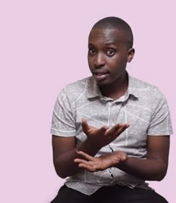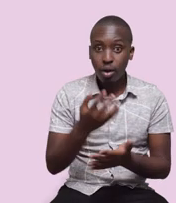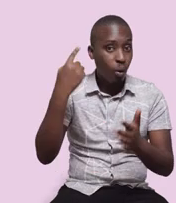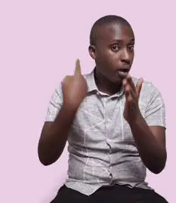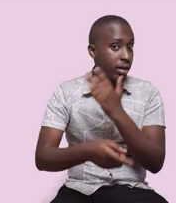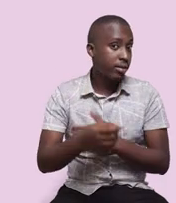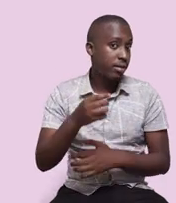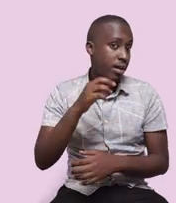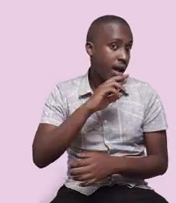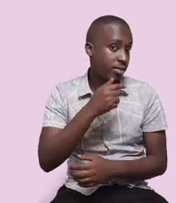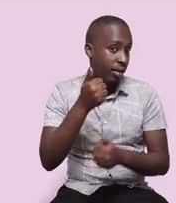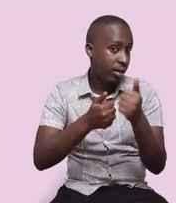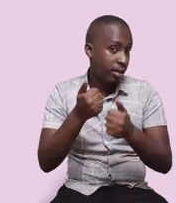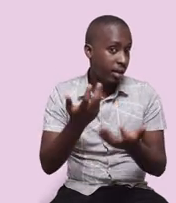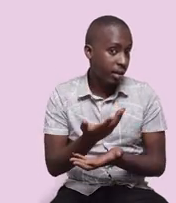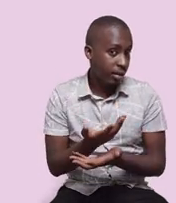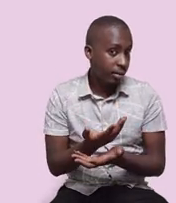What is the answer?